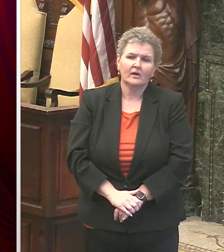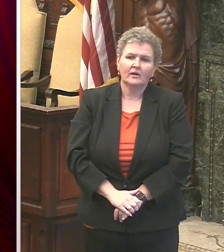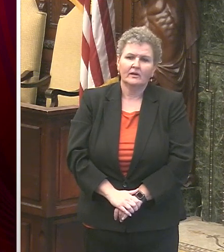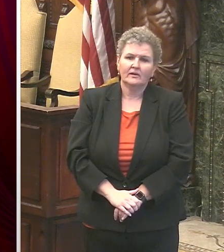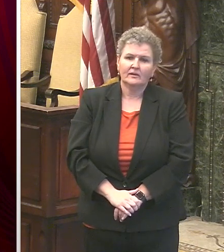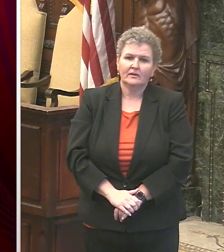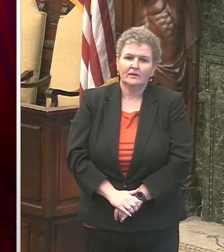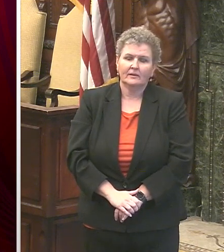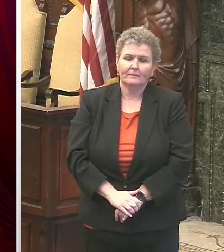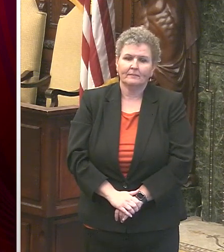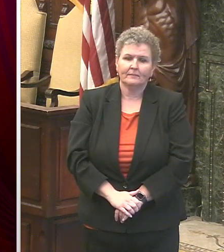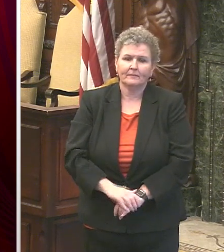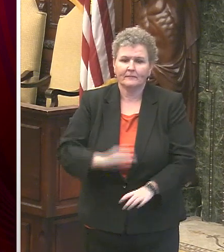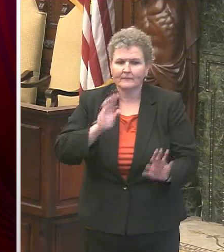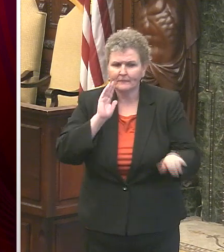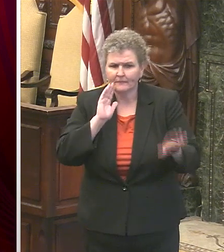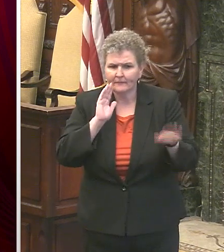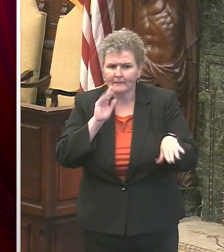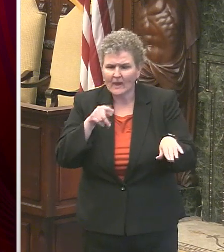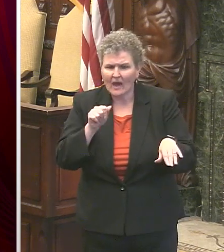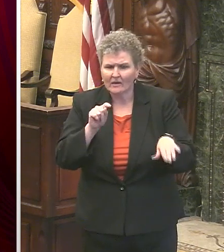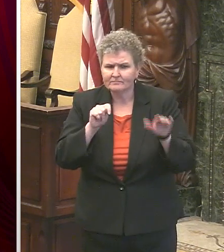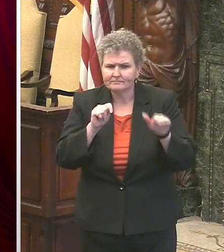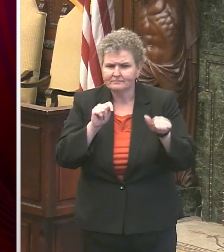Pat, you're unmuted there.